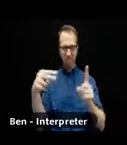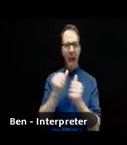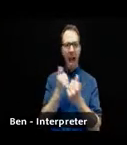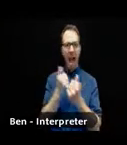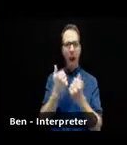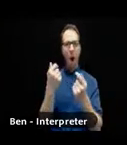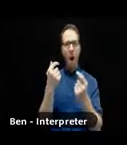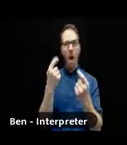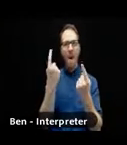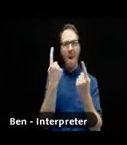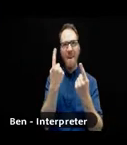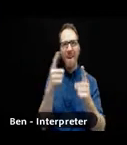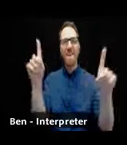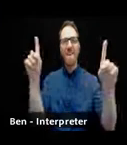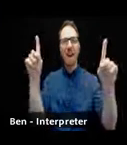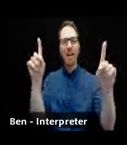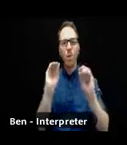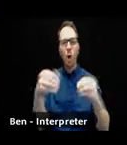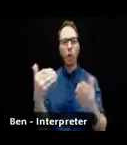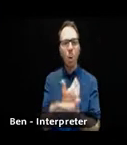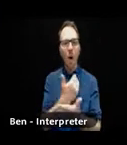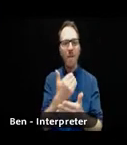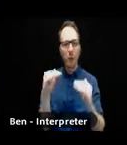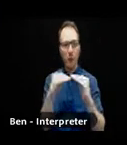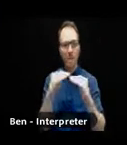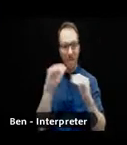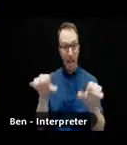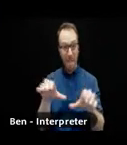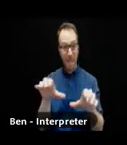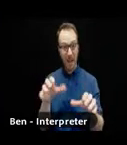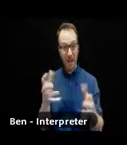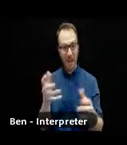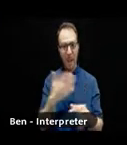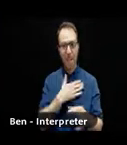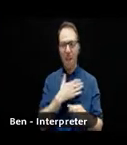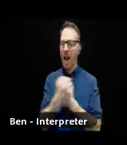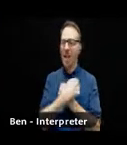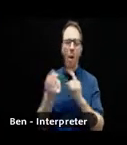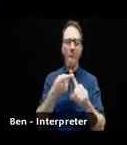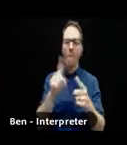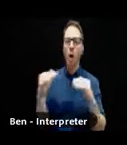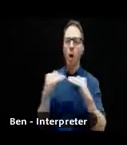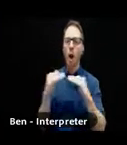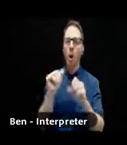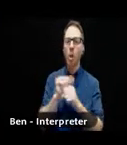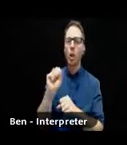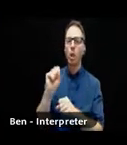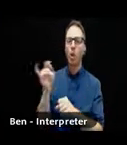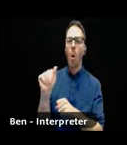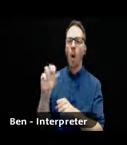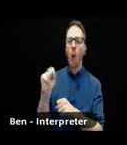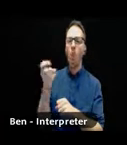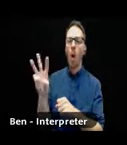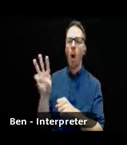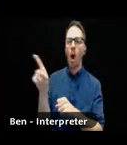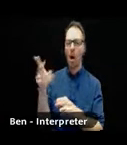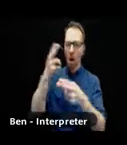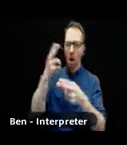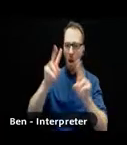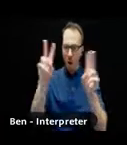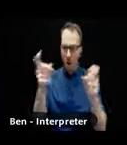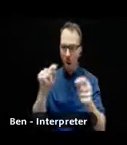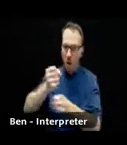restorative justice can be at getting at what my dear friend and colleague in the work, Sonia Shaw, calls the